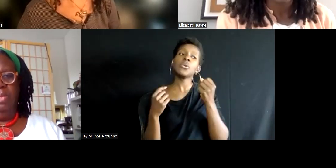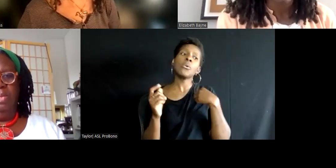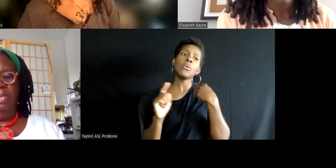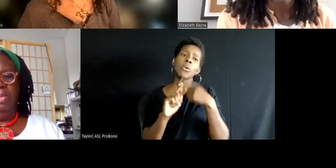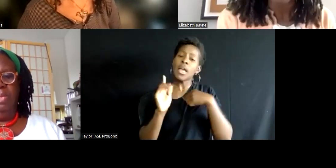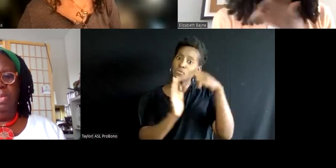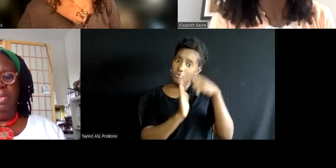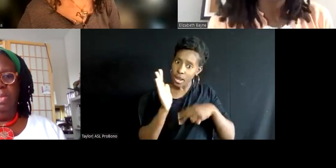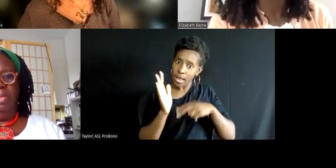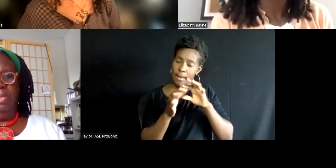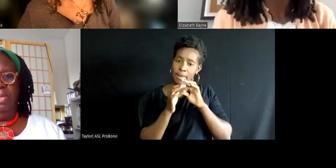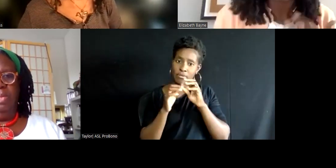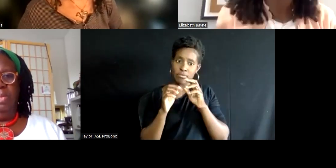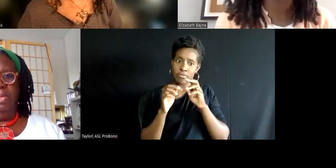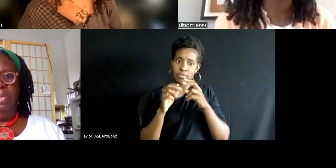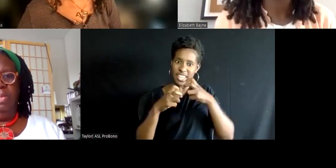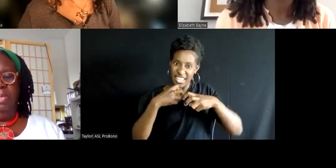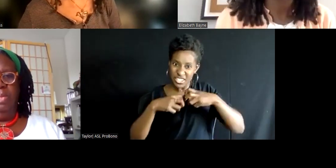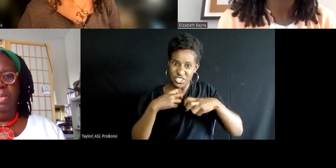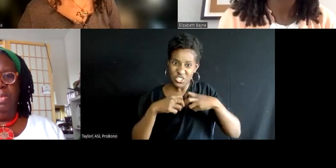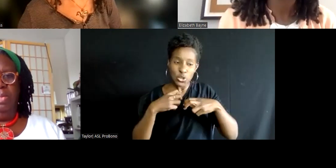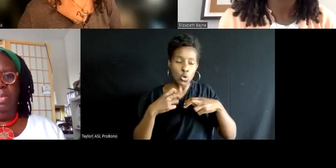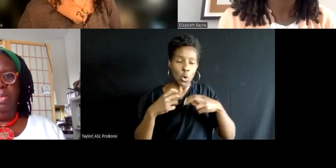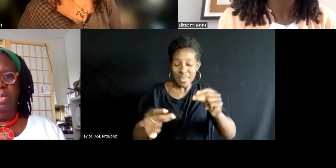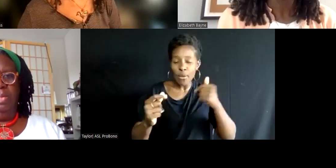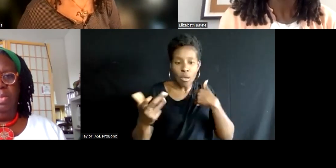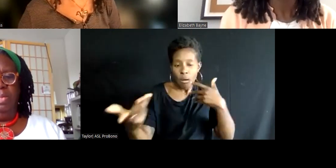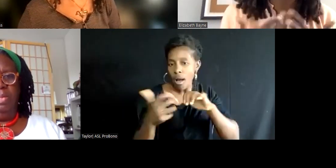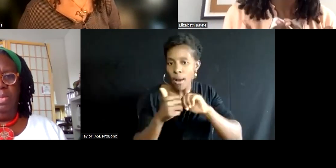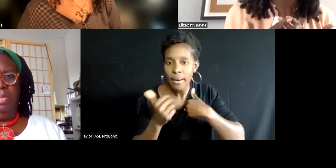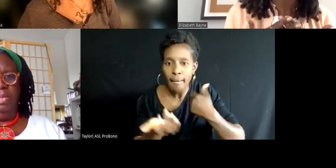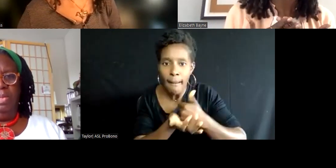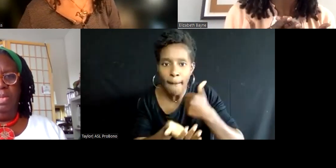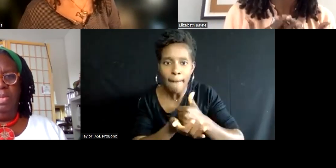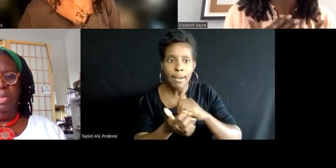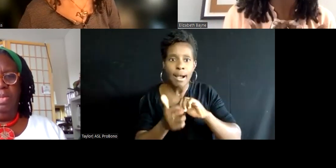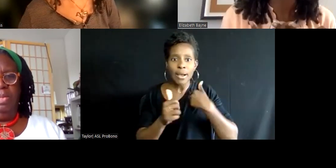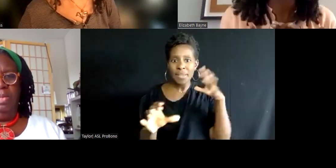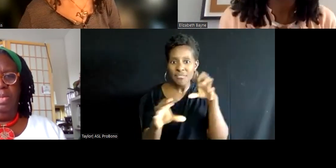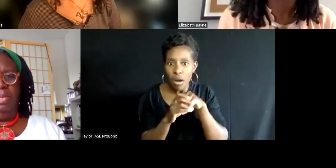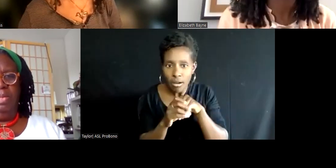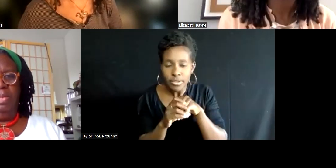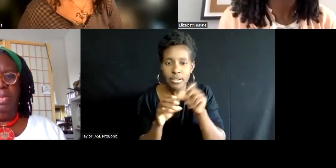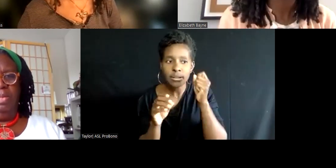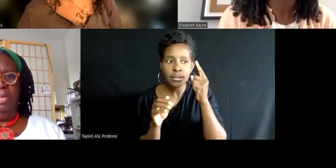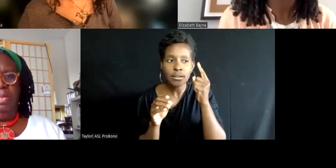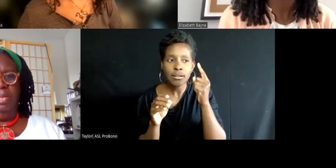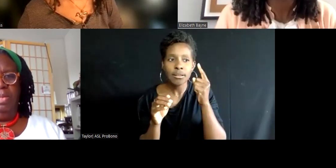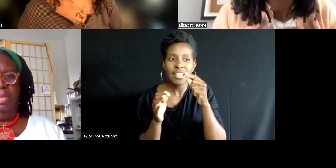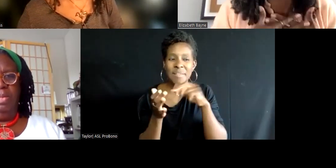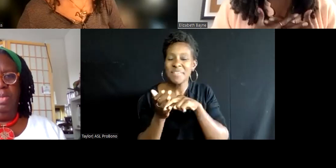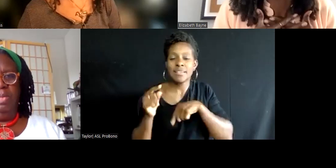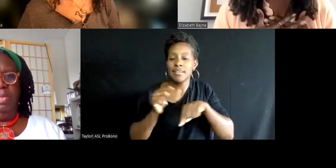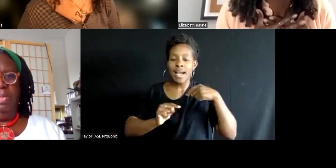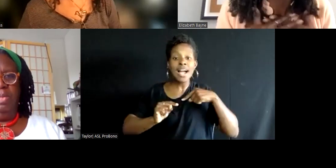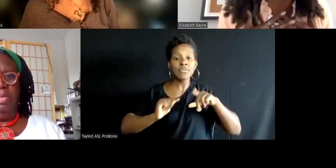issue, I wanted to immediately to how can I help? How can I be involved? And then I also realized, I'm going to have conversations with folks about